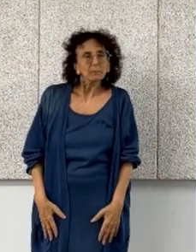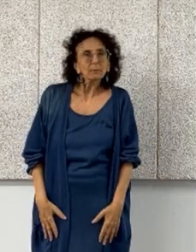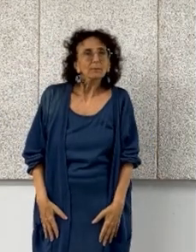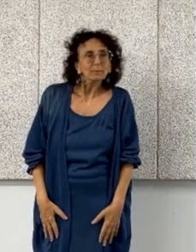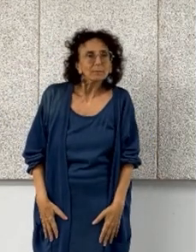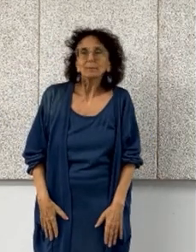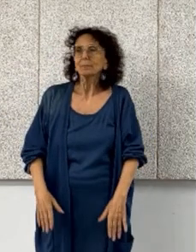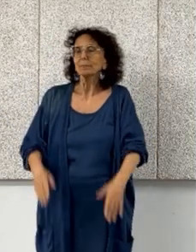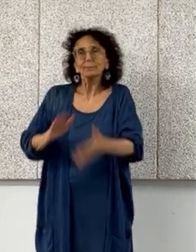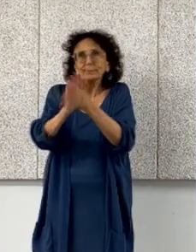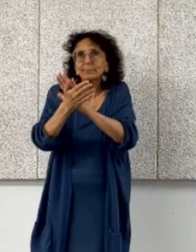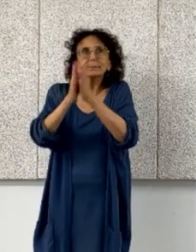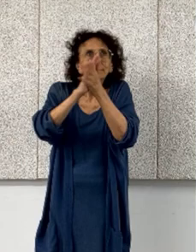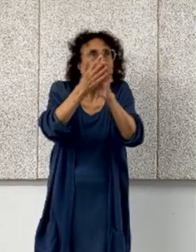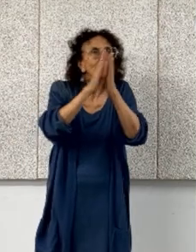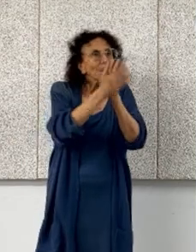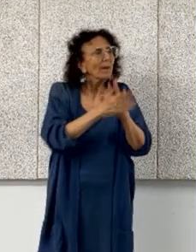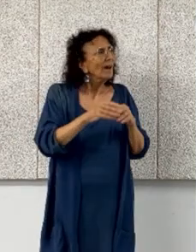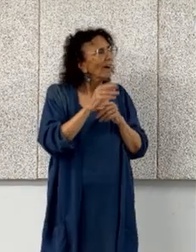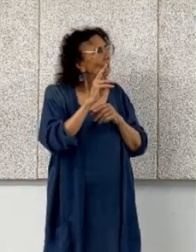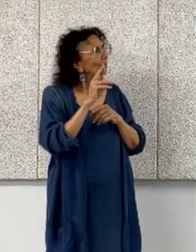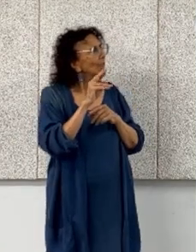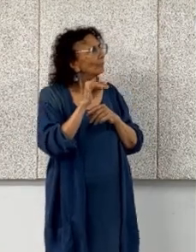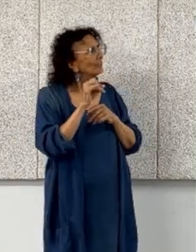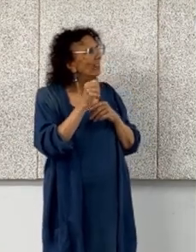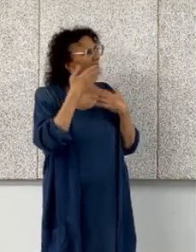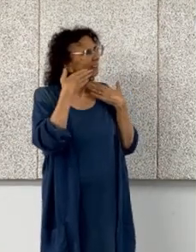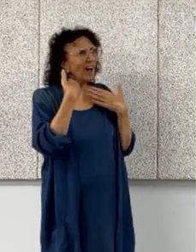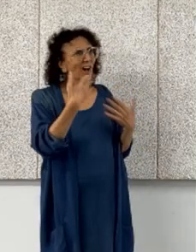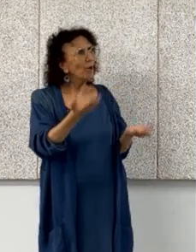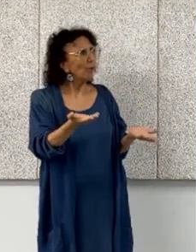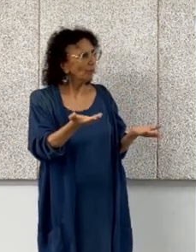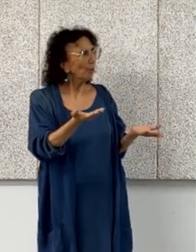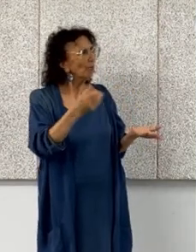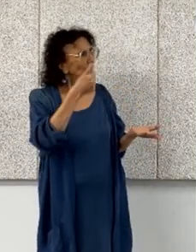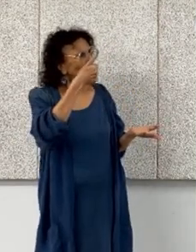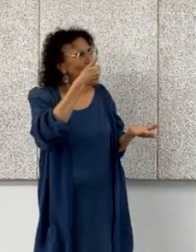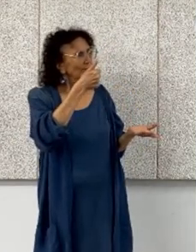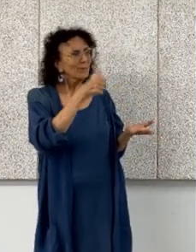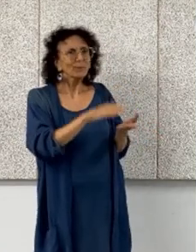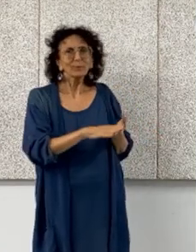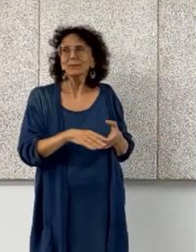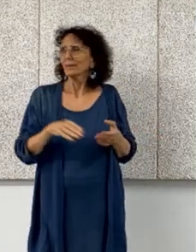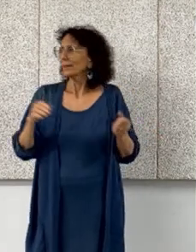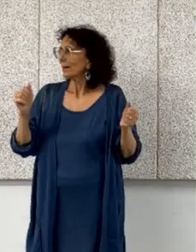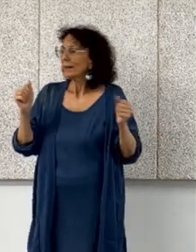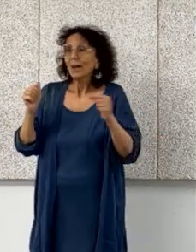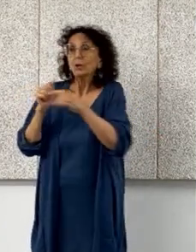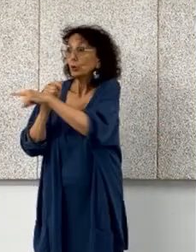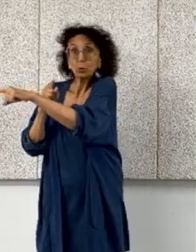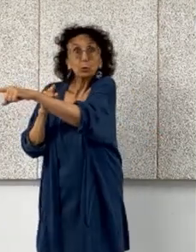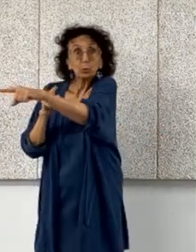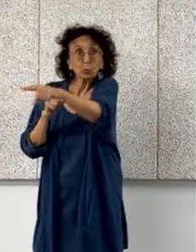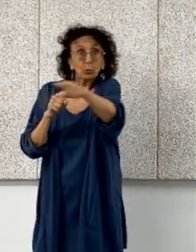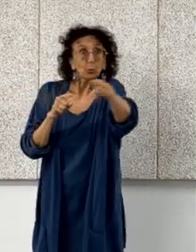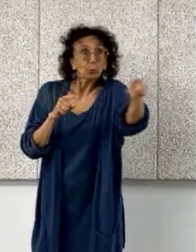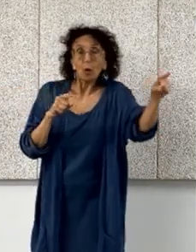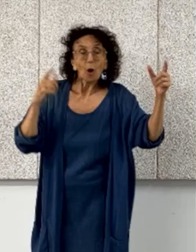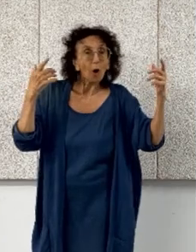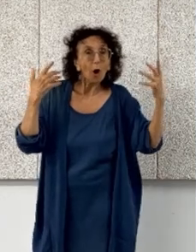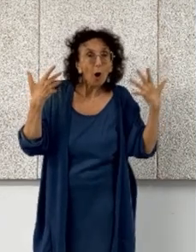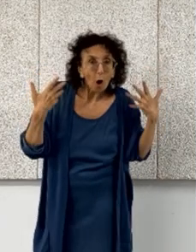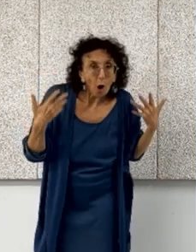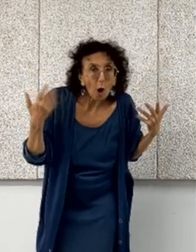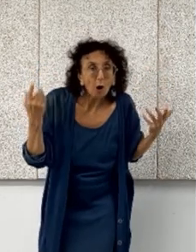of panel, thank you so much. So just so you know, you are all transitioning and have